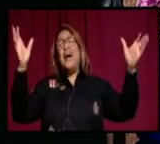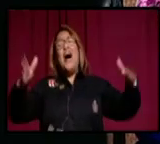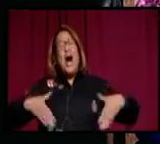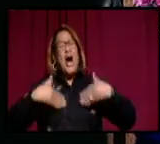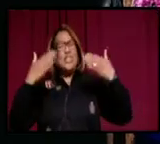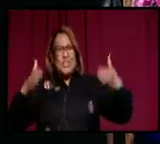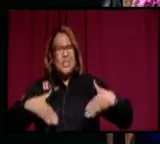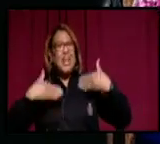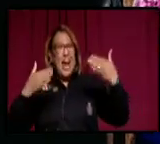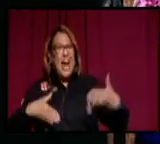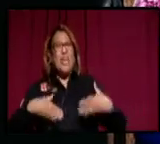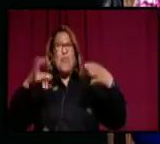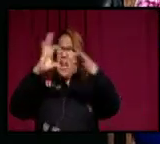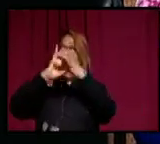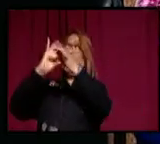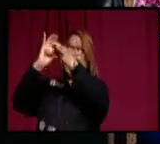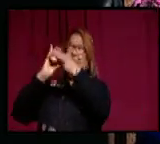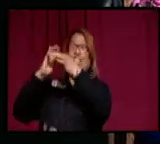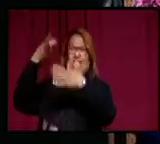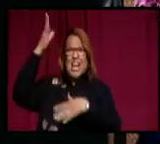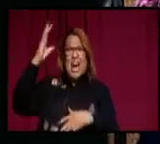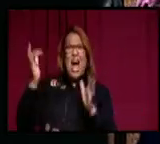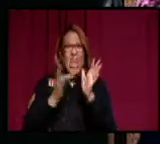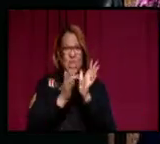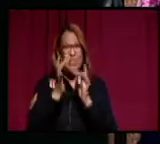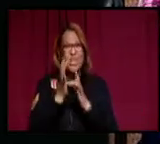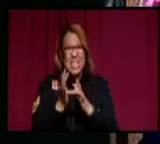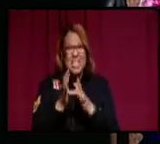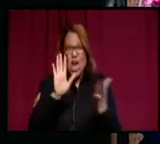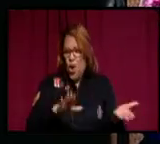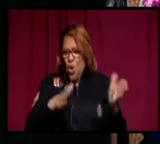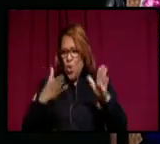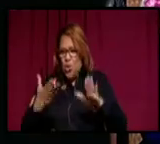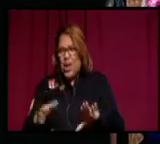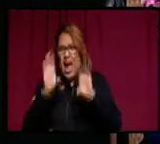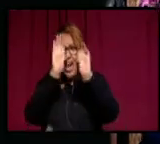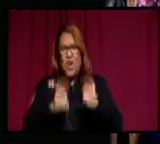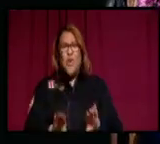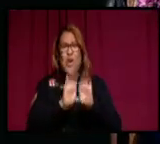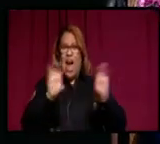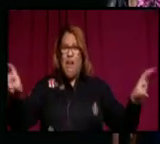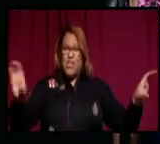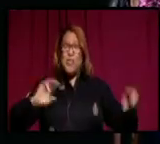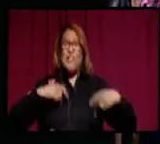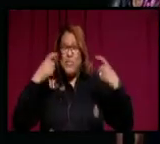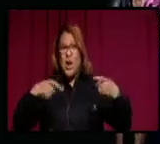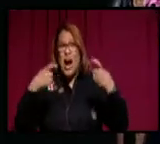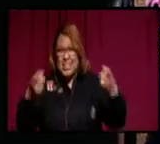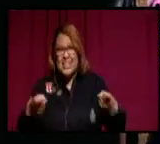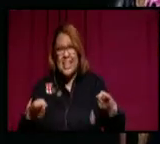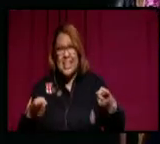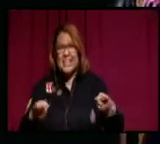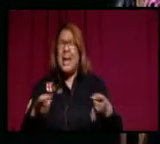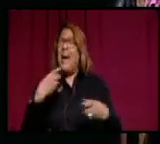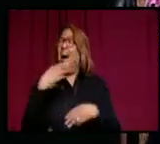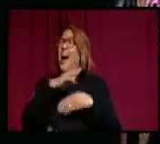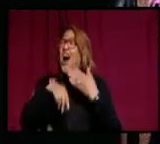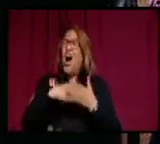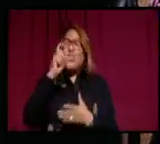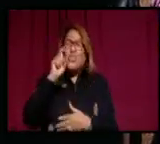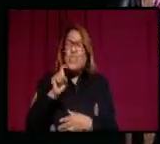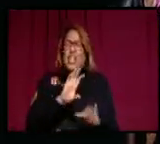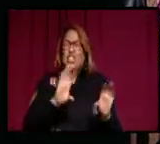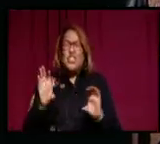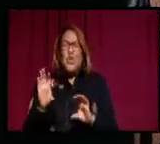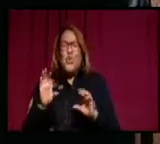to God by his son Jesus, who died on Calvary for our sins? All you gotta do is repent. And so in this